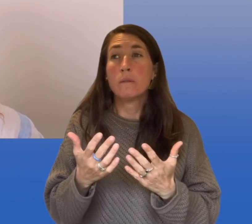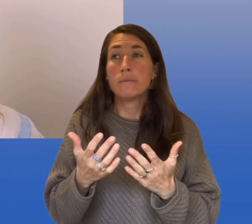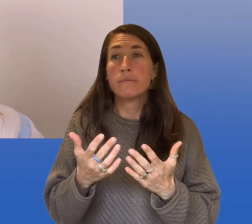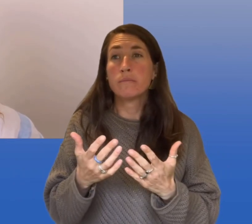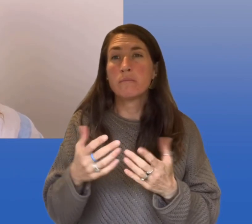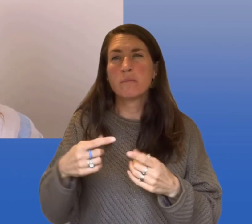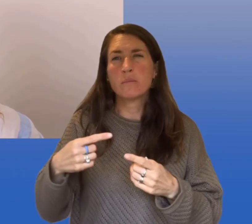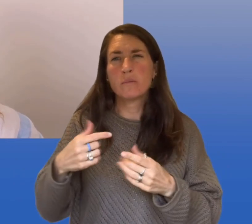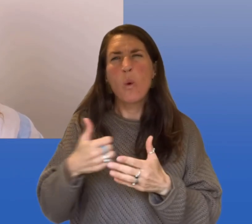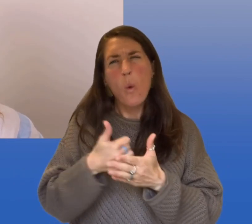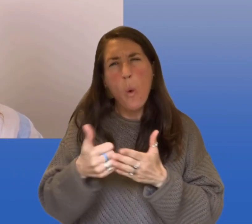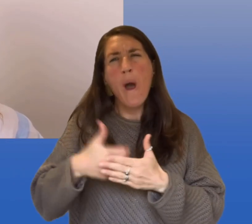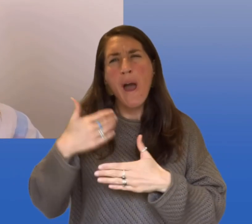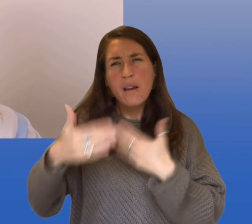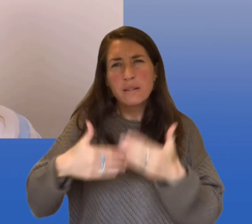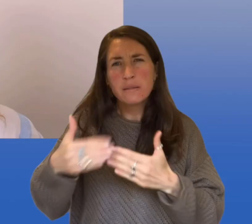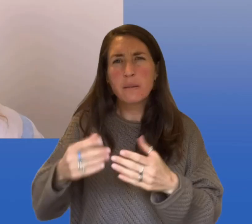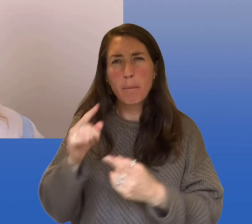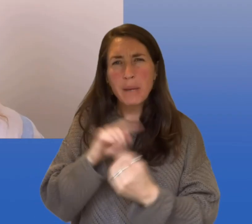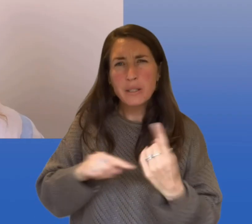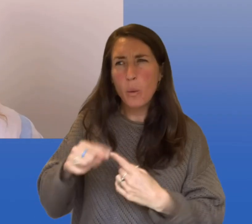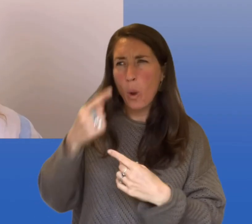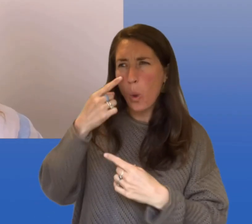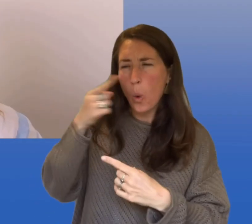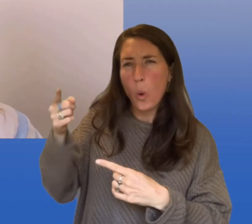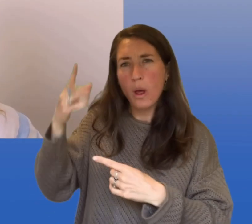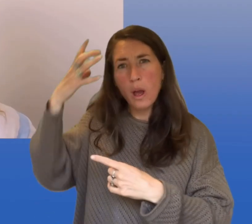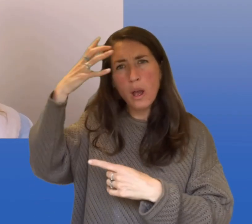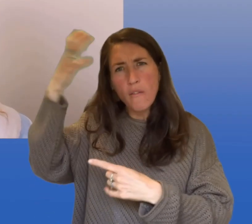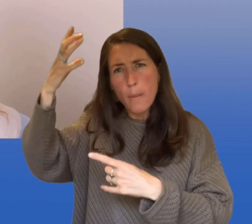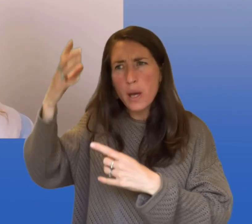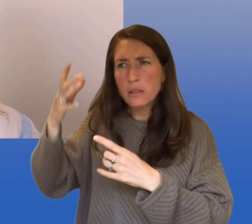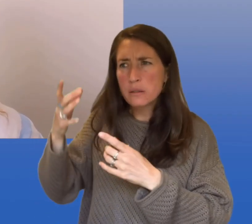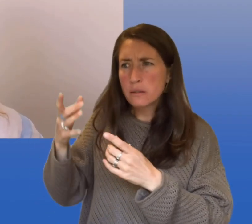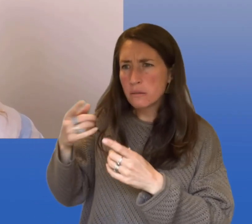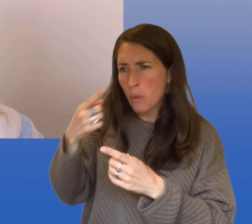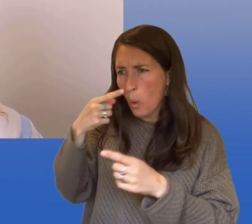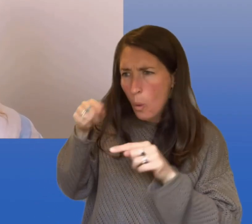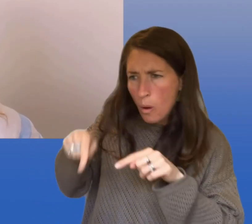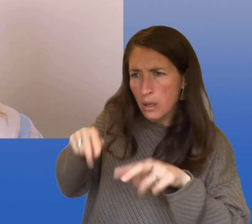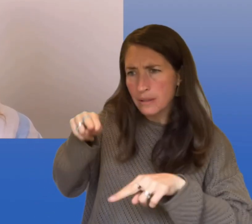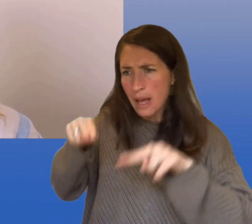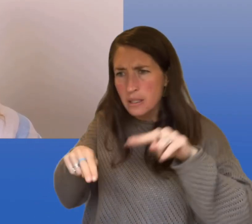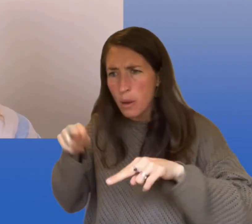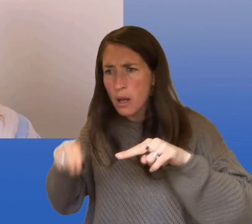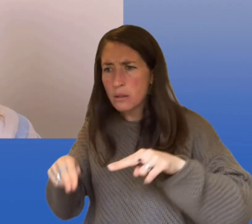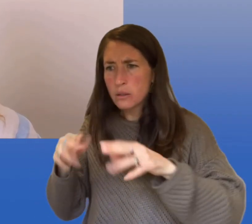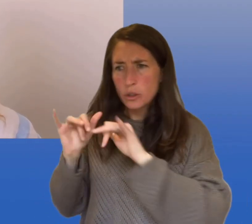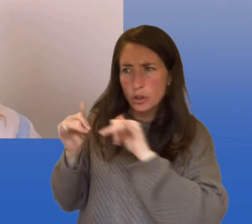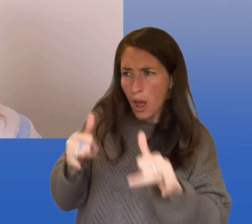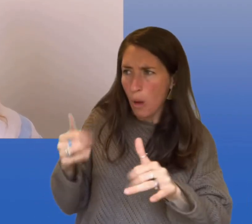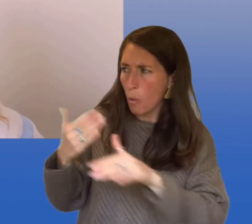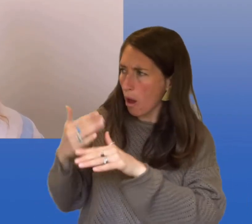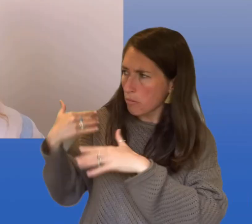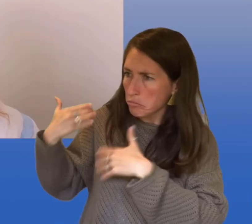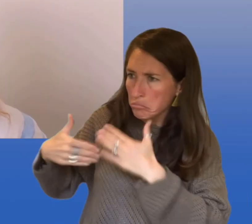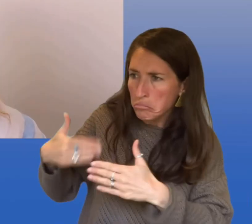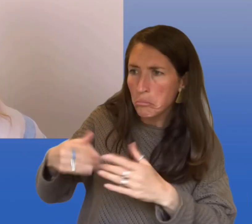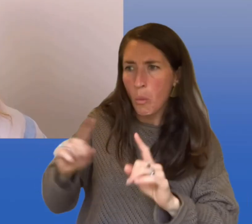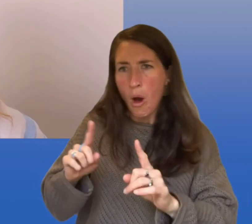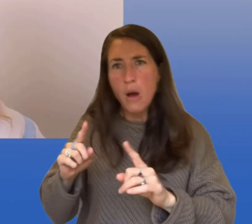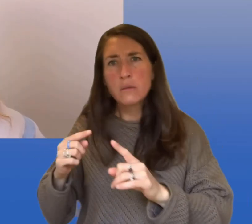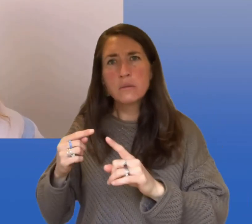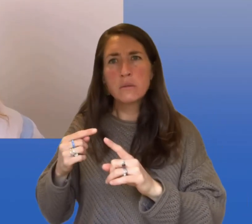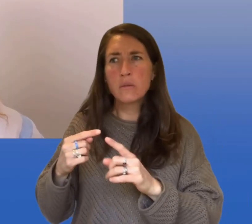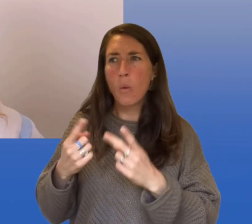look at what our governance committees have been working on and take assurance from the scrutiny work that they've been doing. That's really, really helpful. We look at